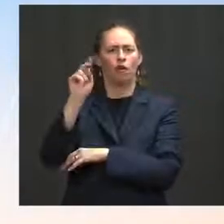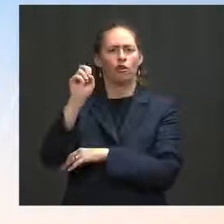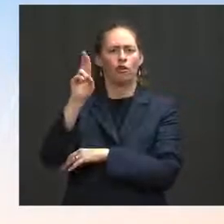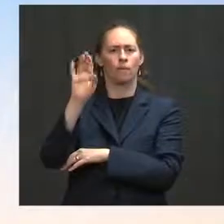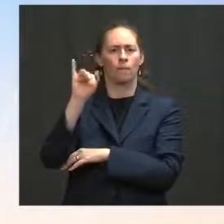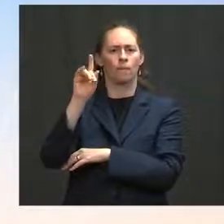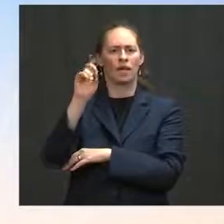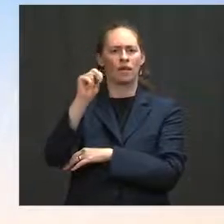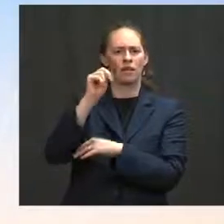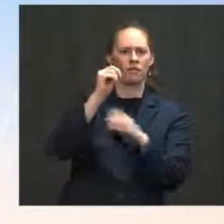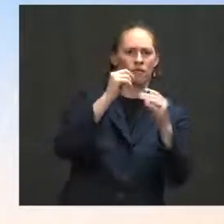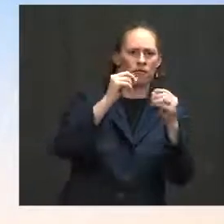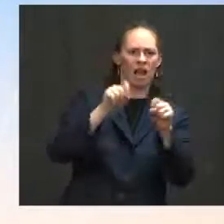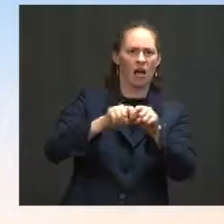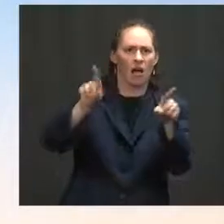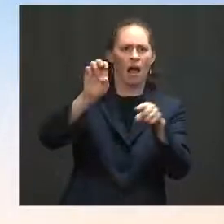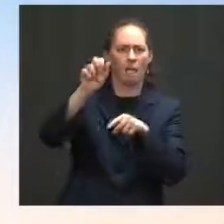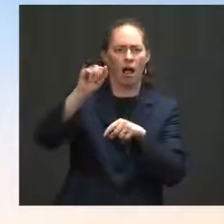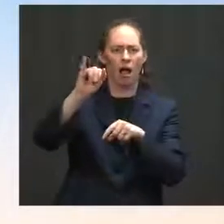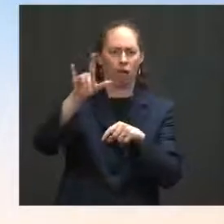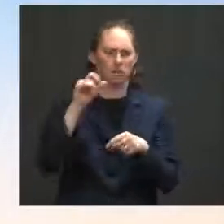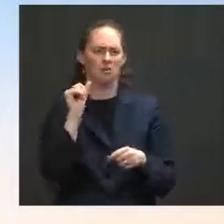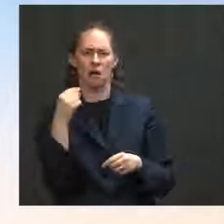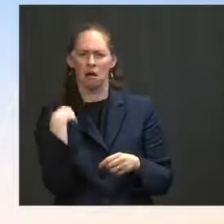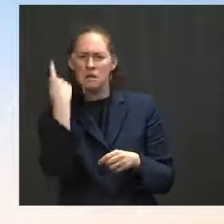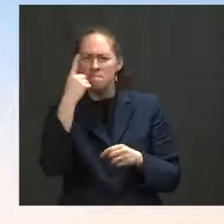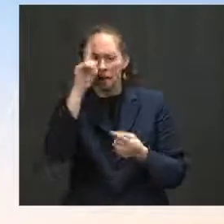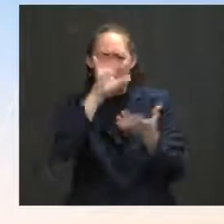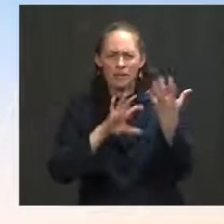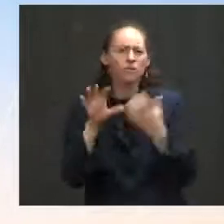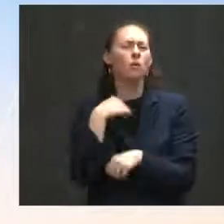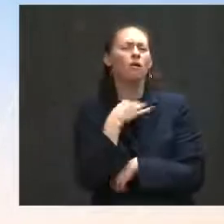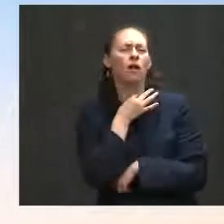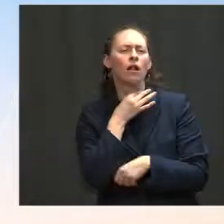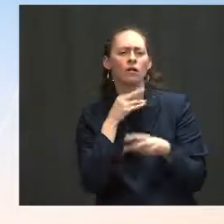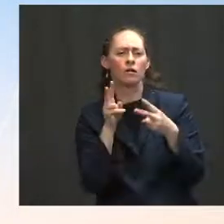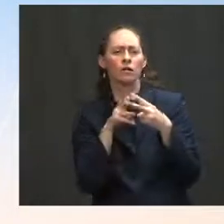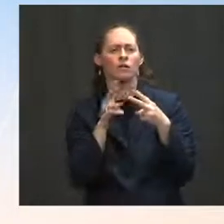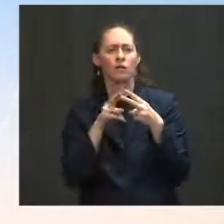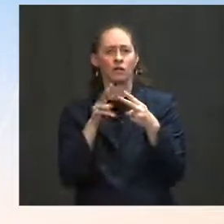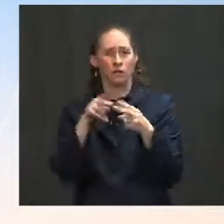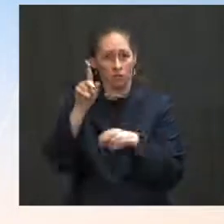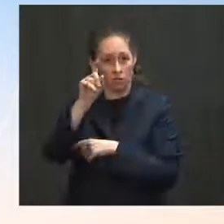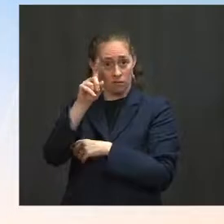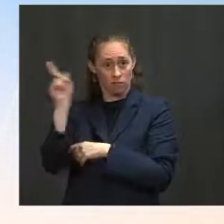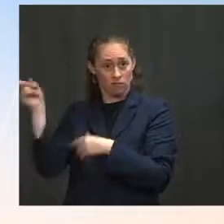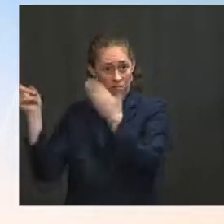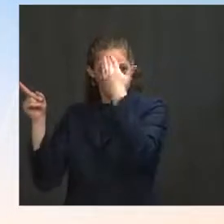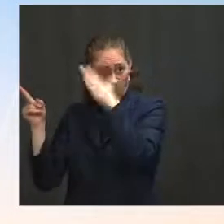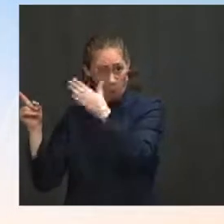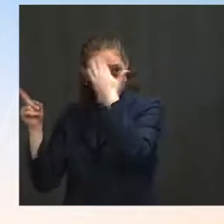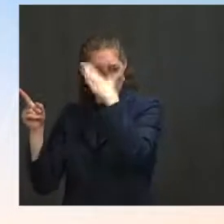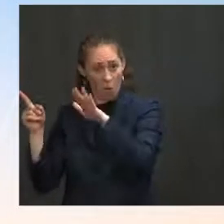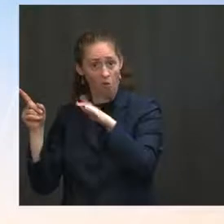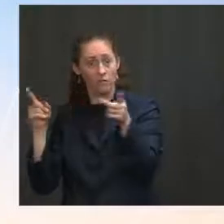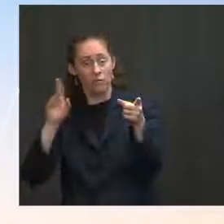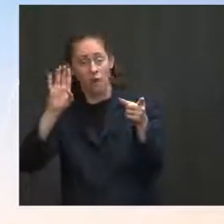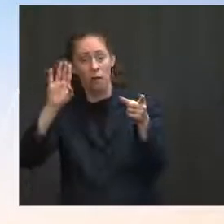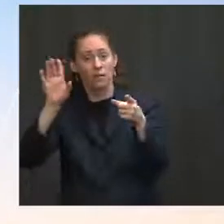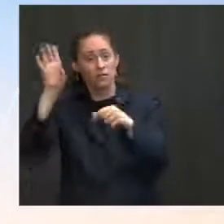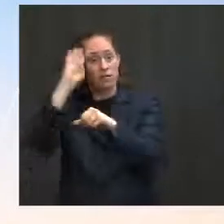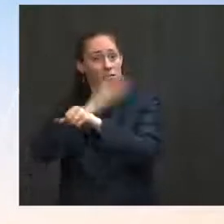So I have kind of a two-part question. Was President Biden indeed unaware that his son was pursuing business opportunities with these people he